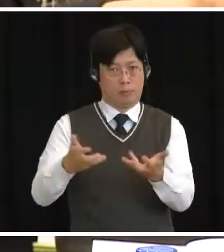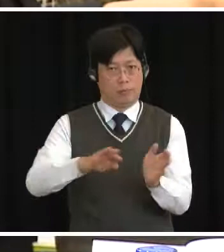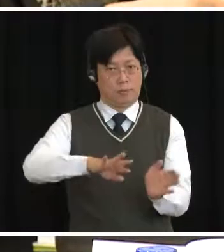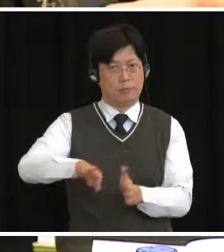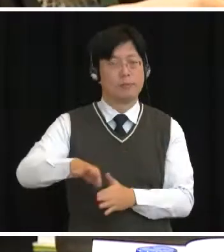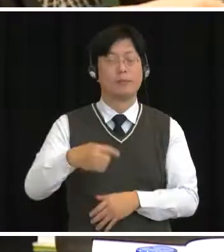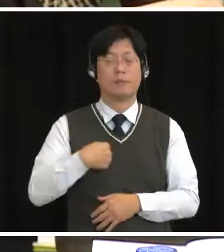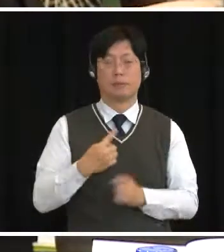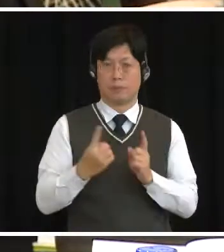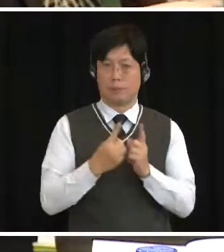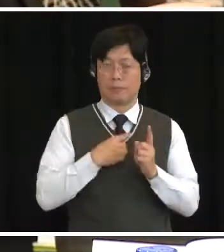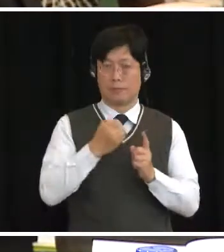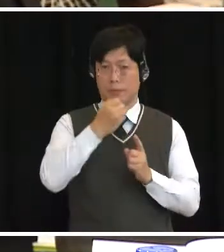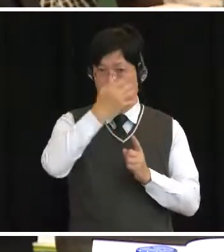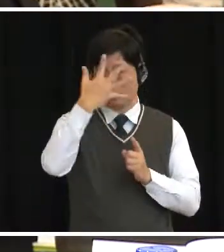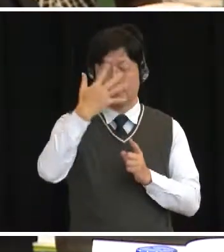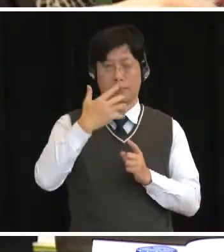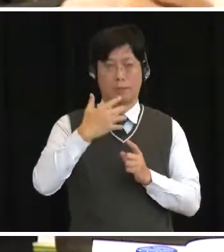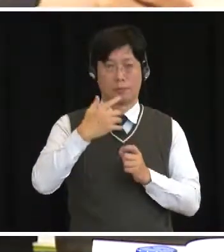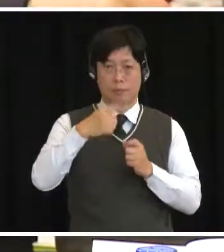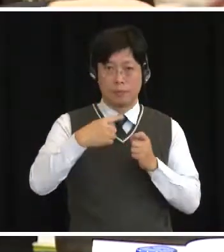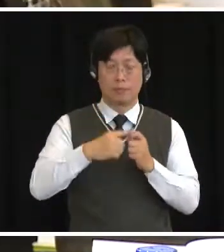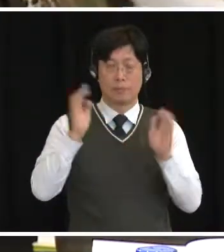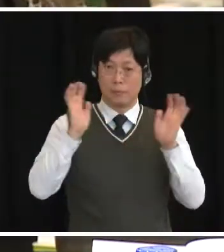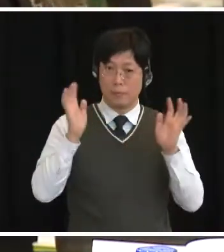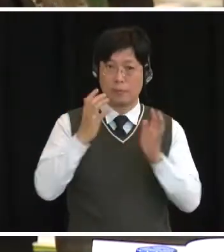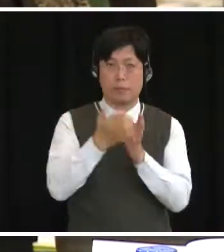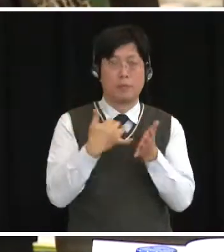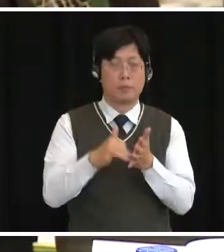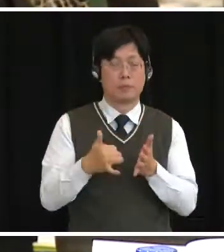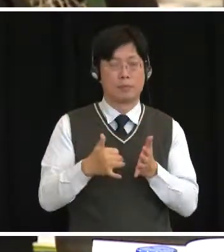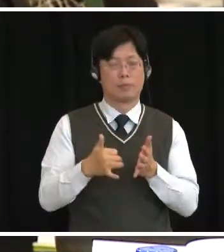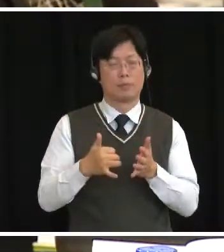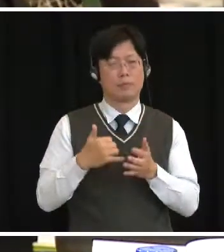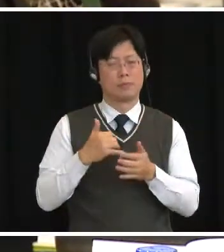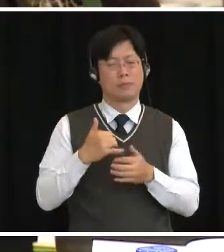So this is about the monitoring of the local government.